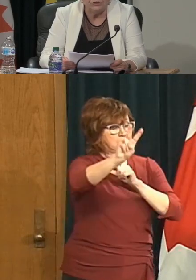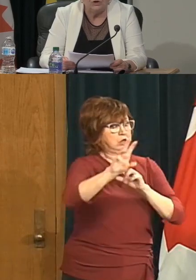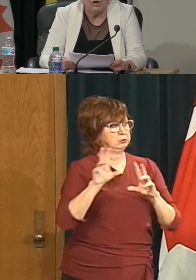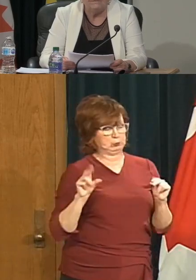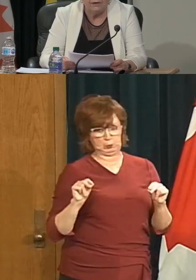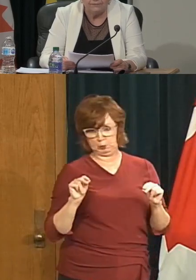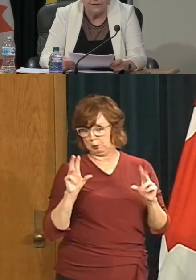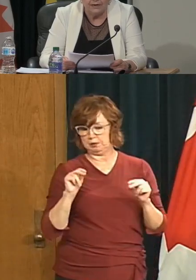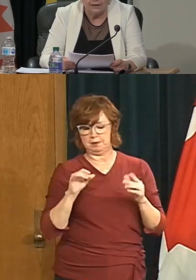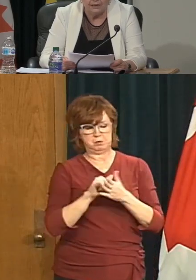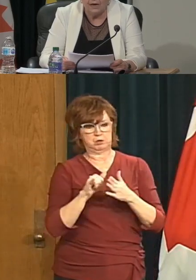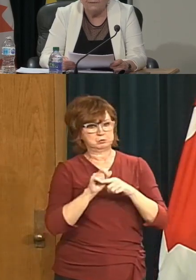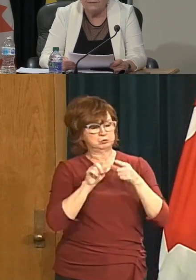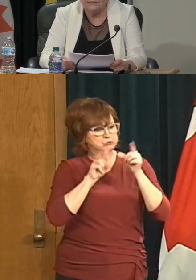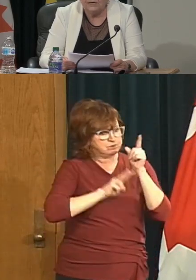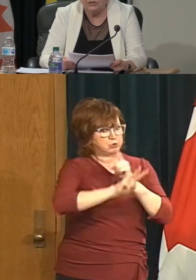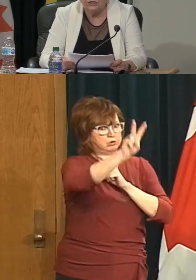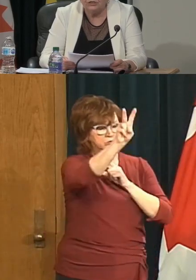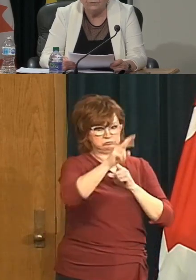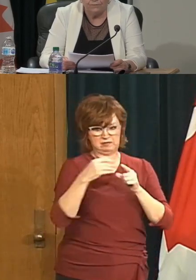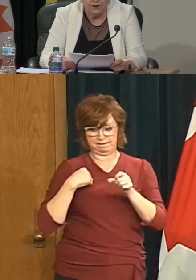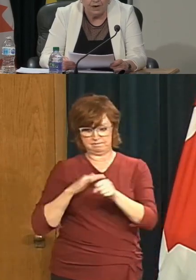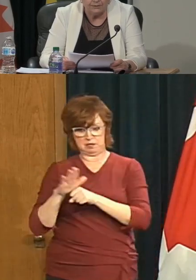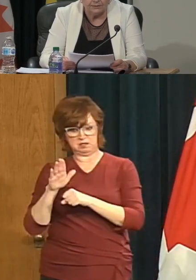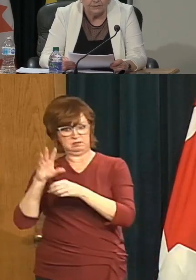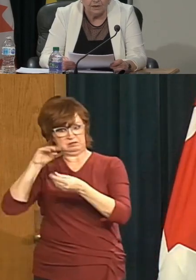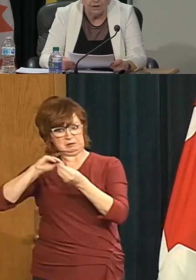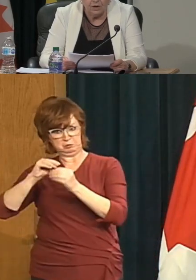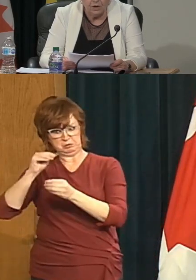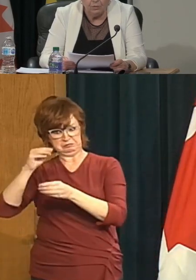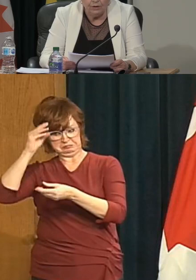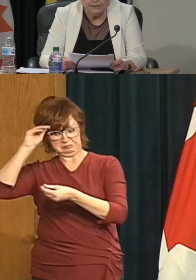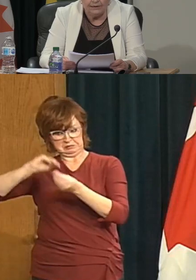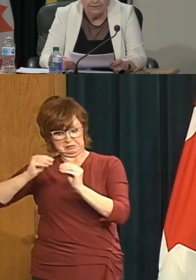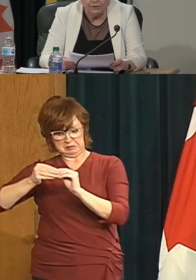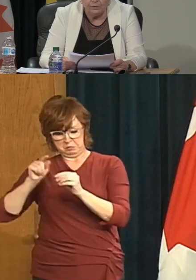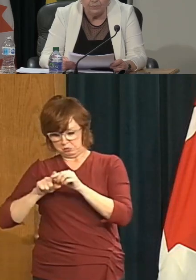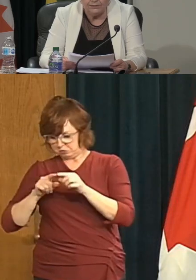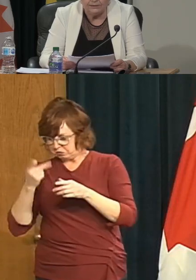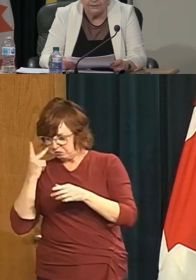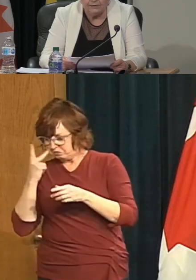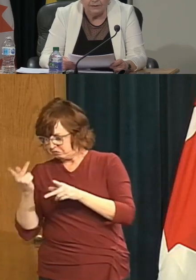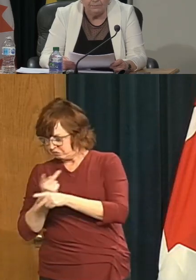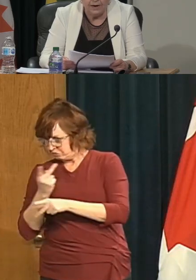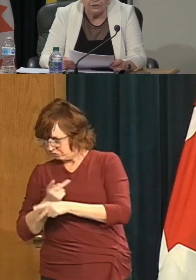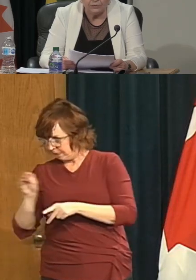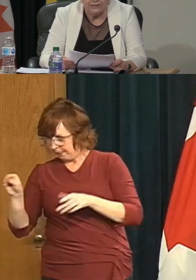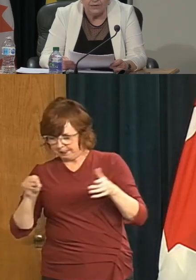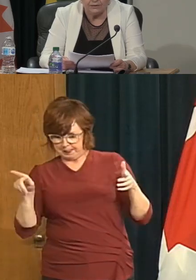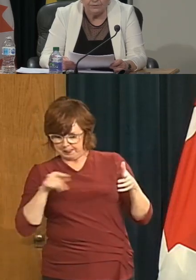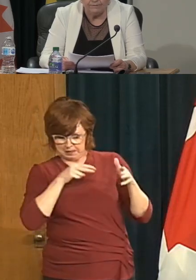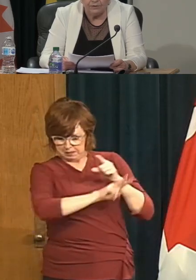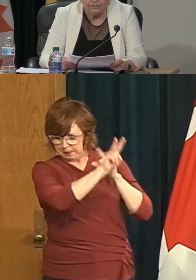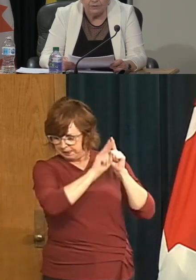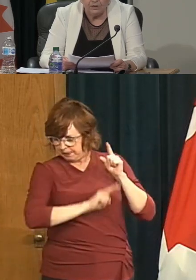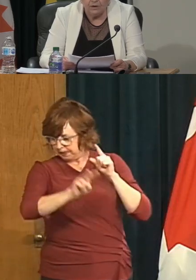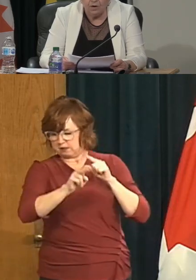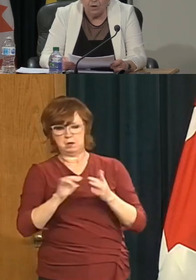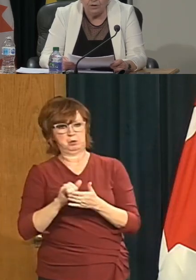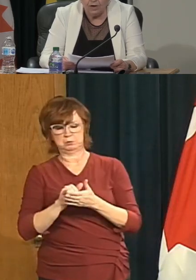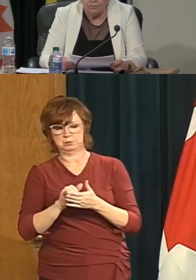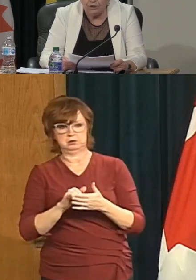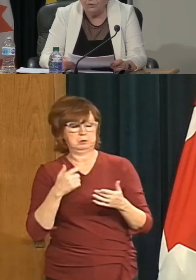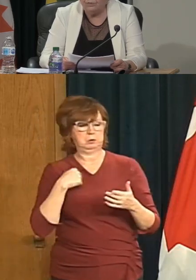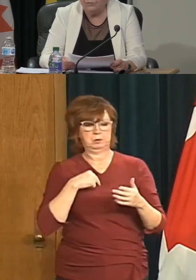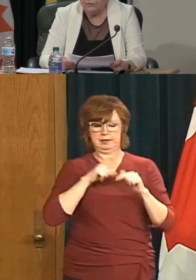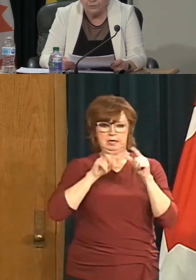we simply do not have enough data at this stage to do forecasts. We believe there will be significant impact to our tax revenues,